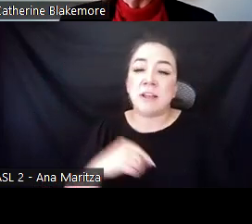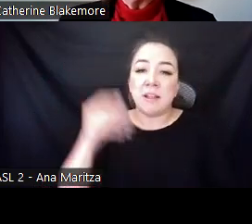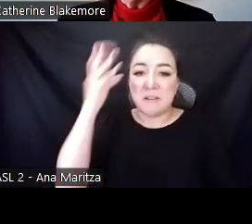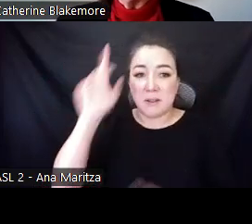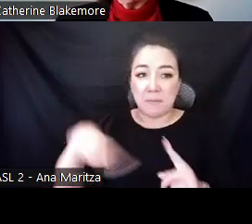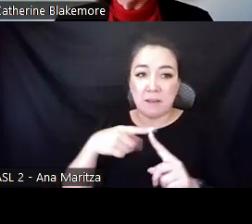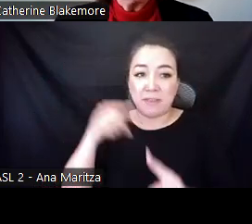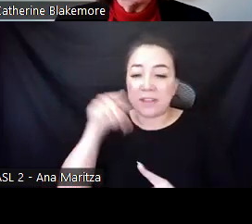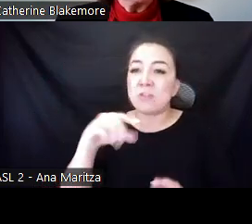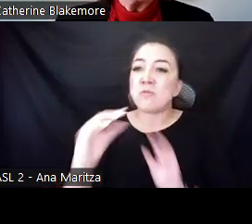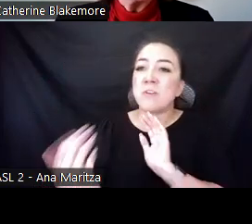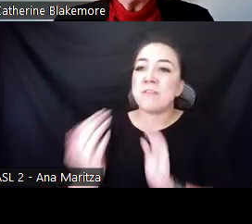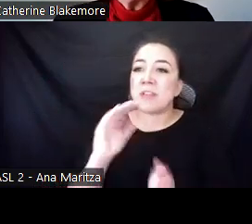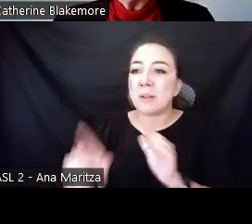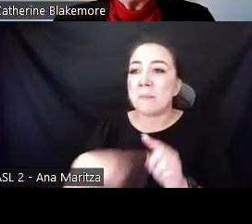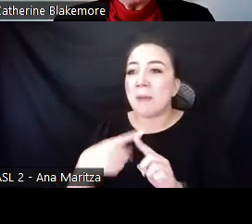to reflect about